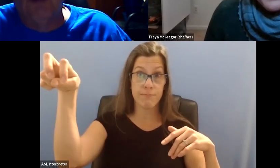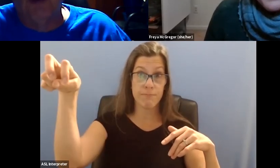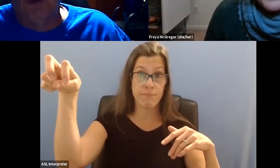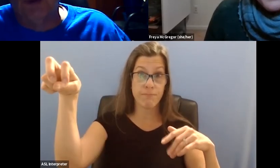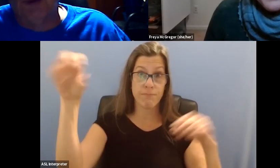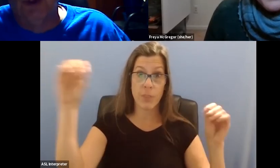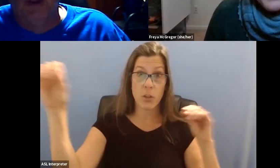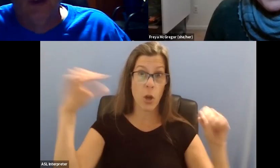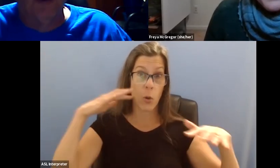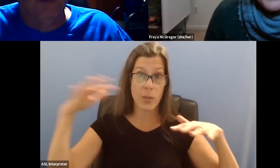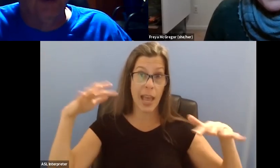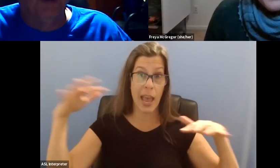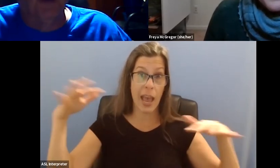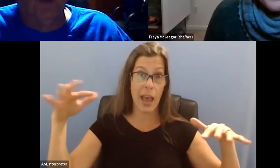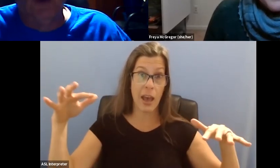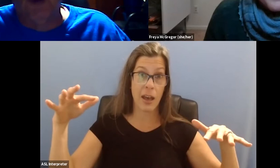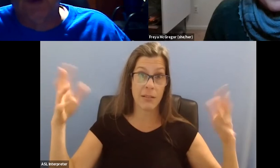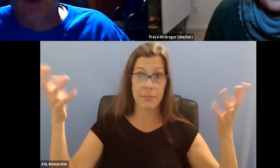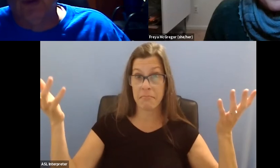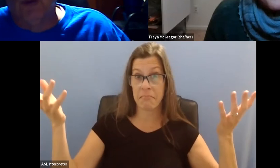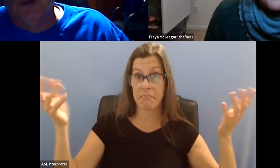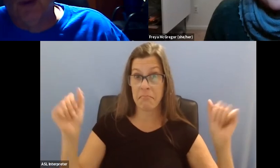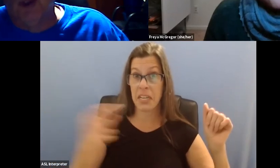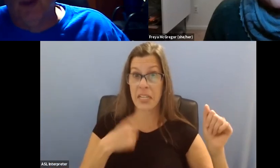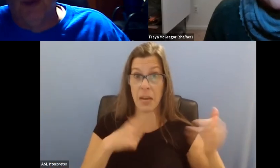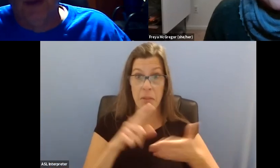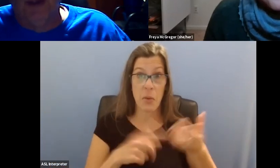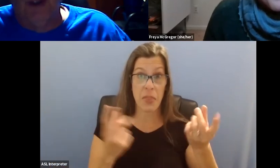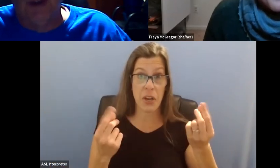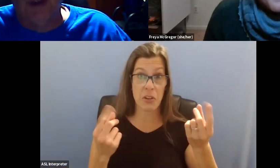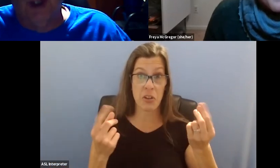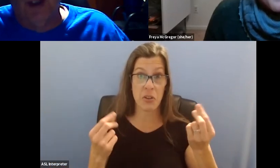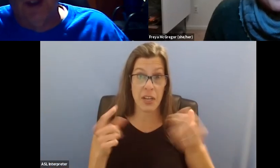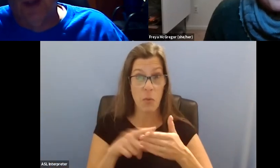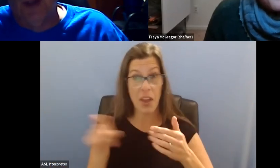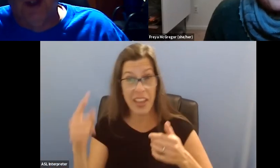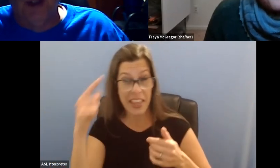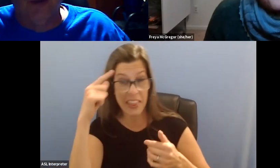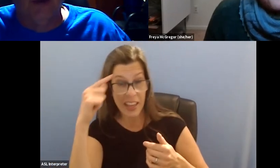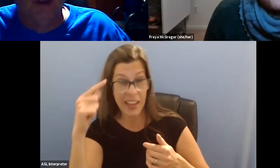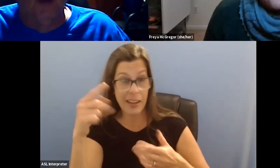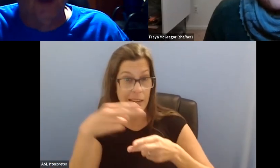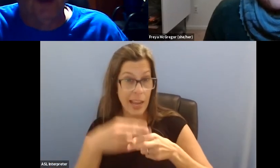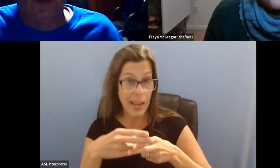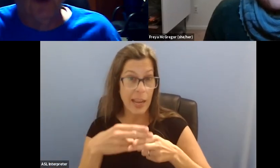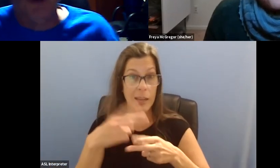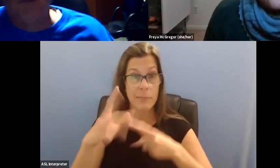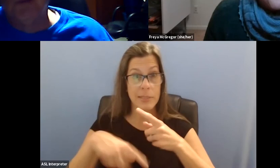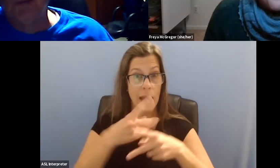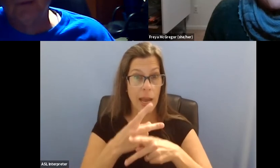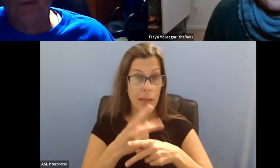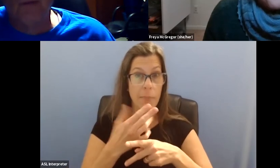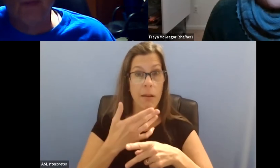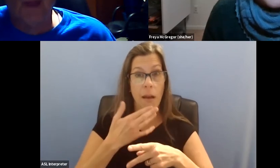I love for the person with me to tell me what the bird's doing, what, what kind of bird they think it is and how they identified it and what it's up to.